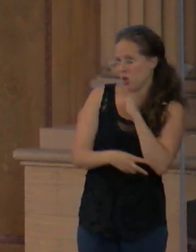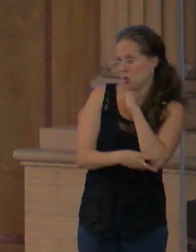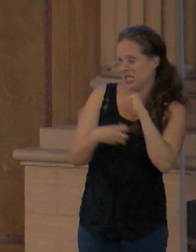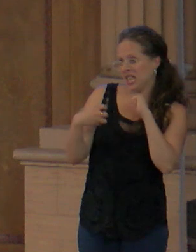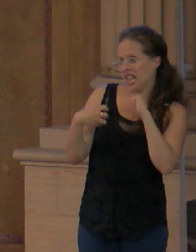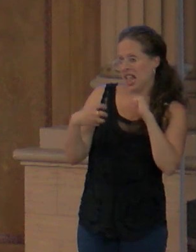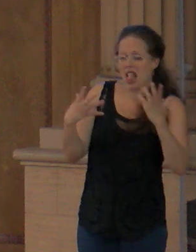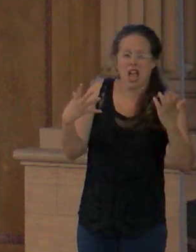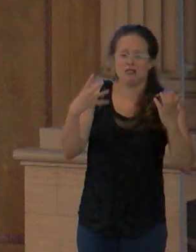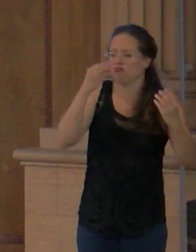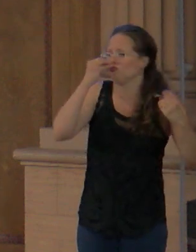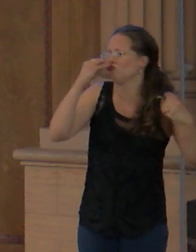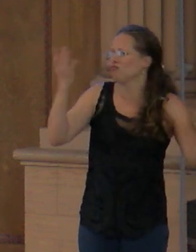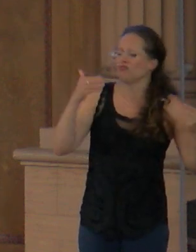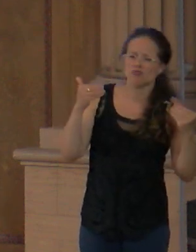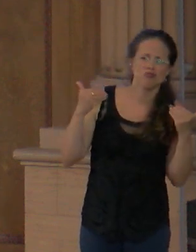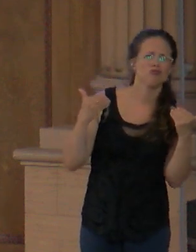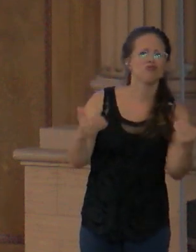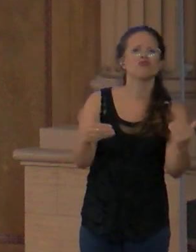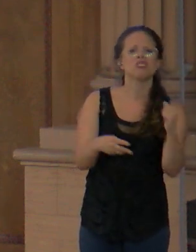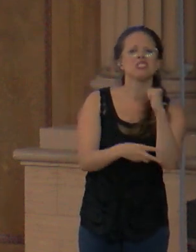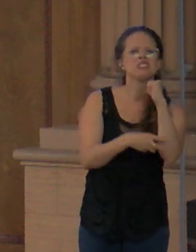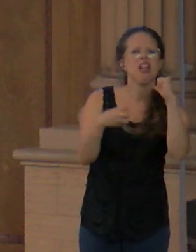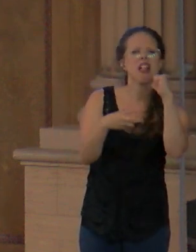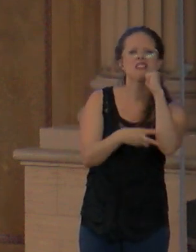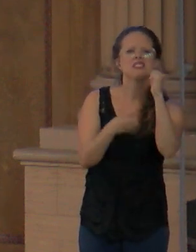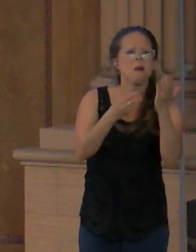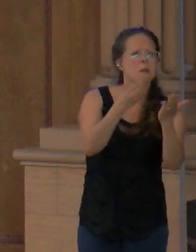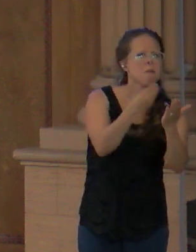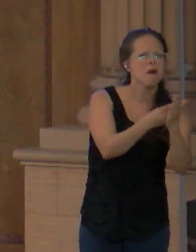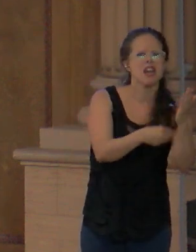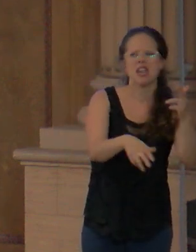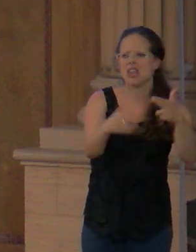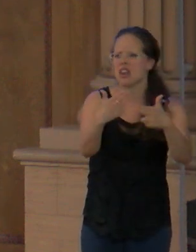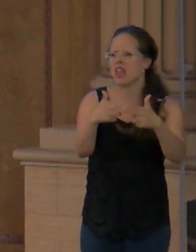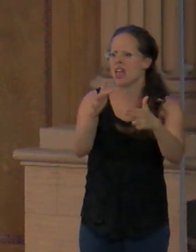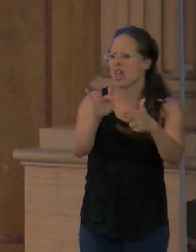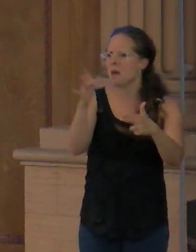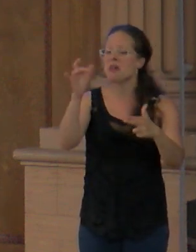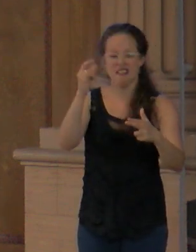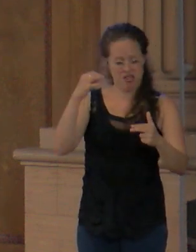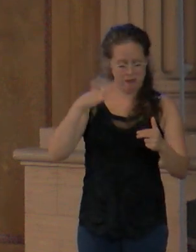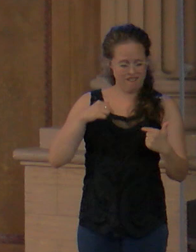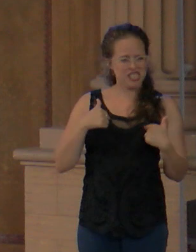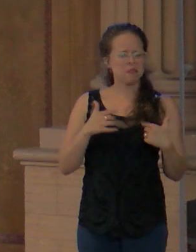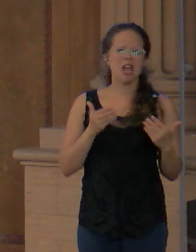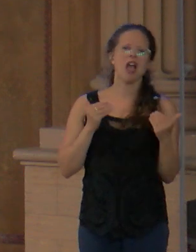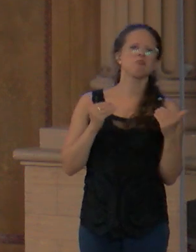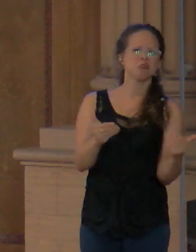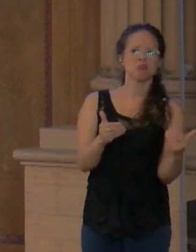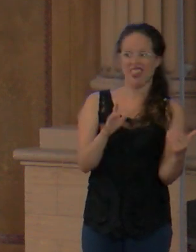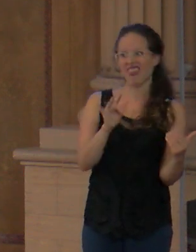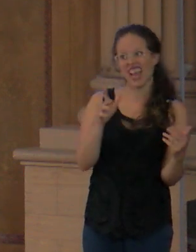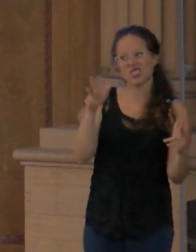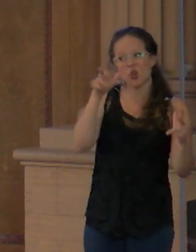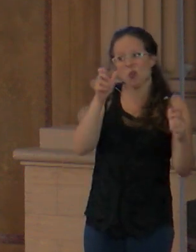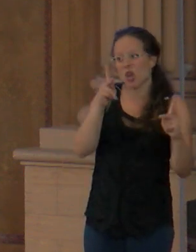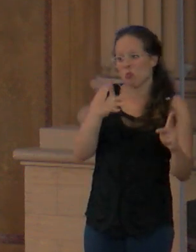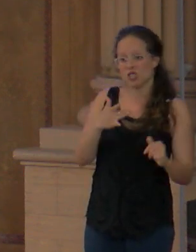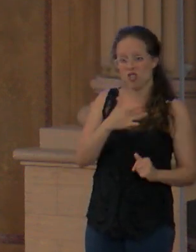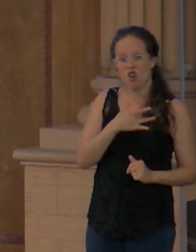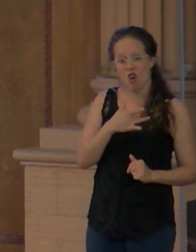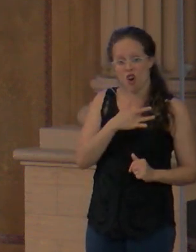if I have to steal the truth, if I have to steal justice from another, I'll do that as long as it benefits me. That's the heart of the wicked, and you see it again and again